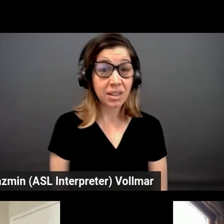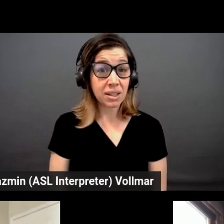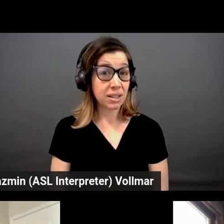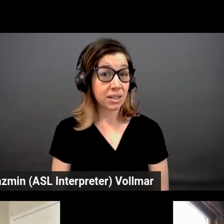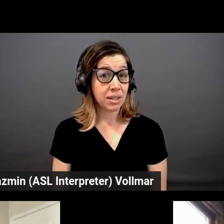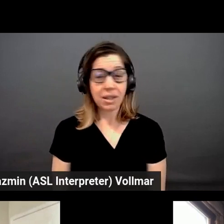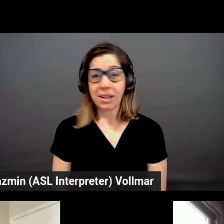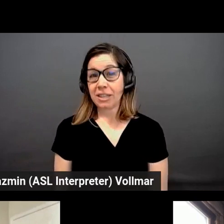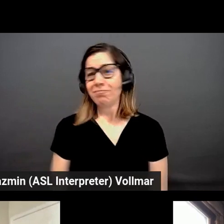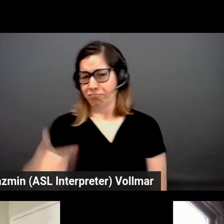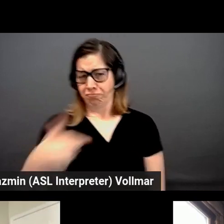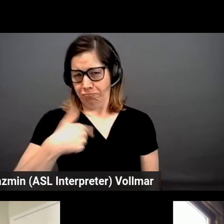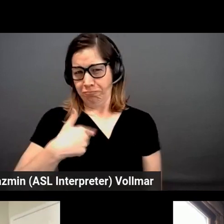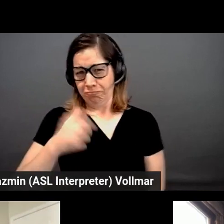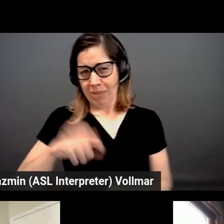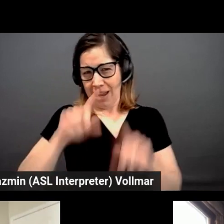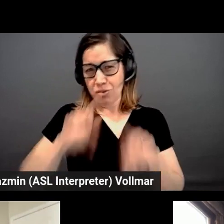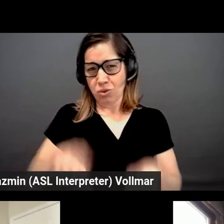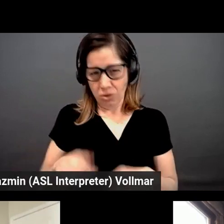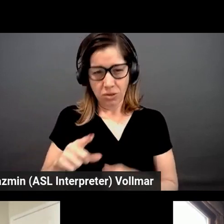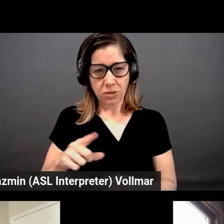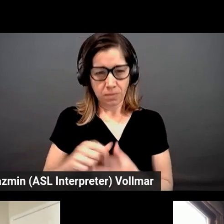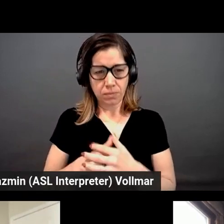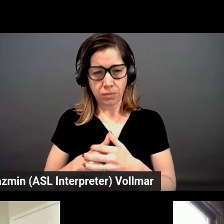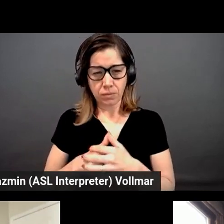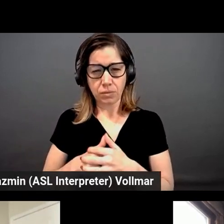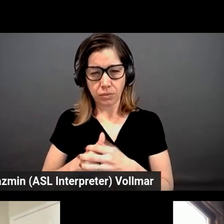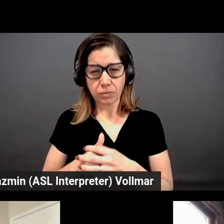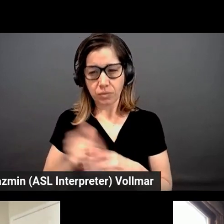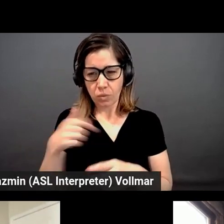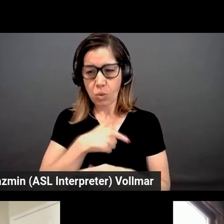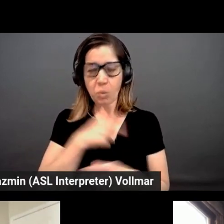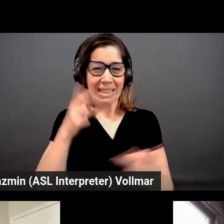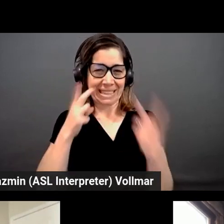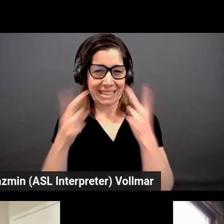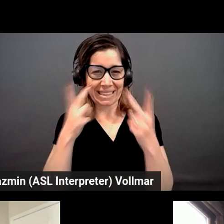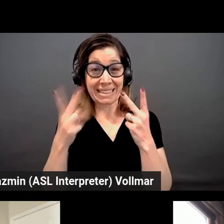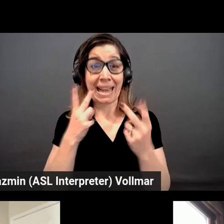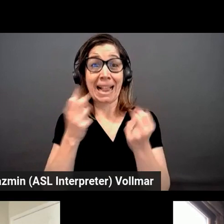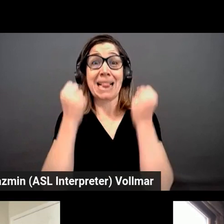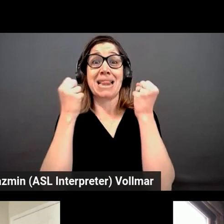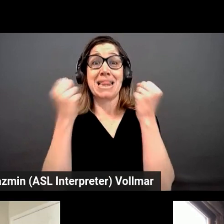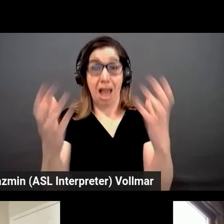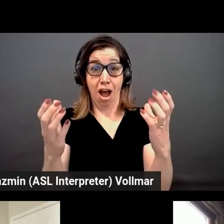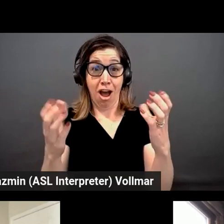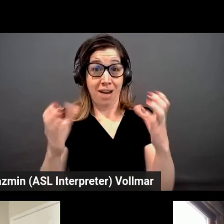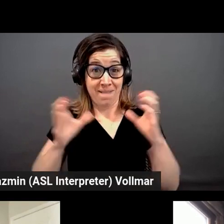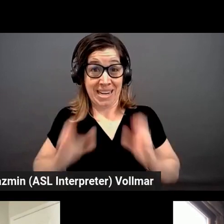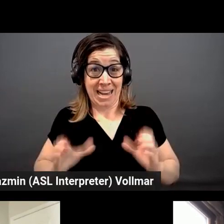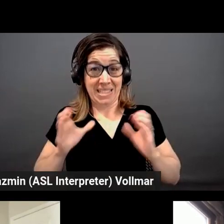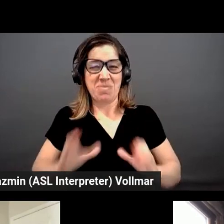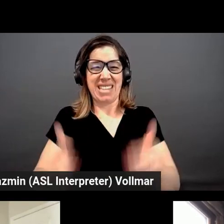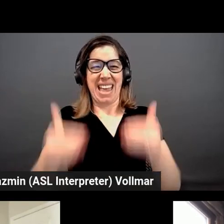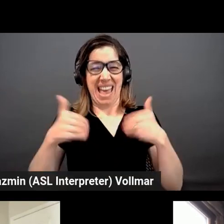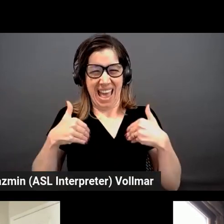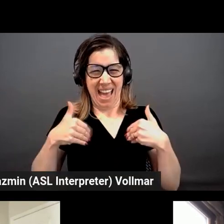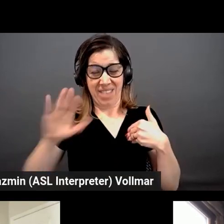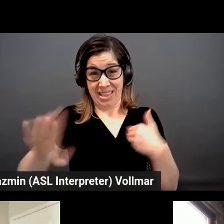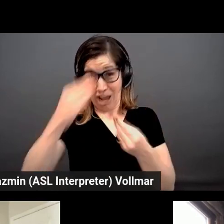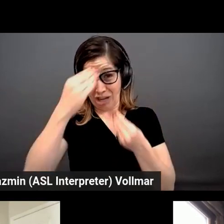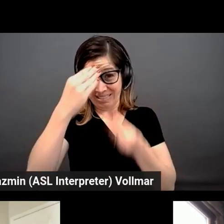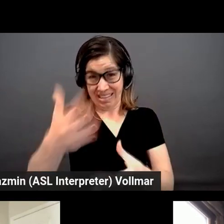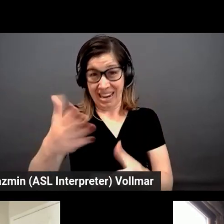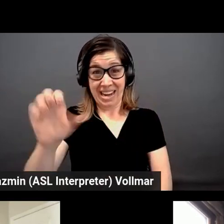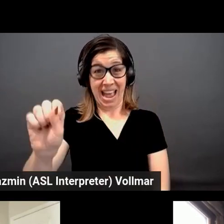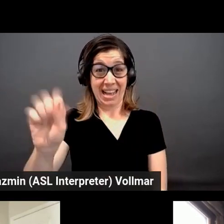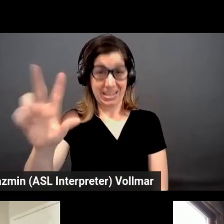I'm happy to take that. So we see a lot of customers already having their data in S3 in